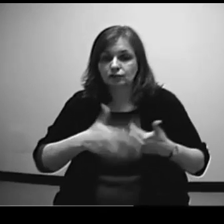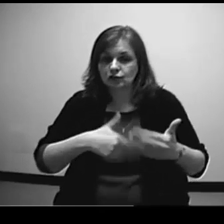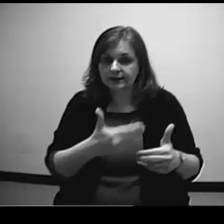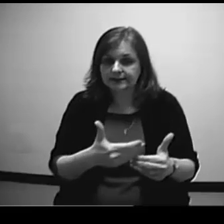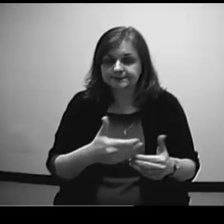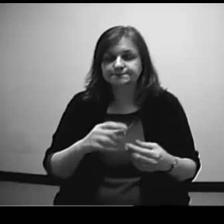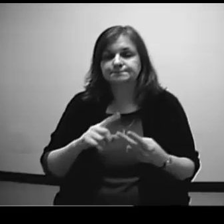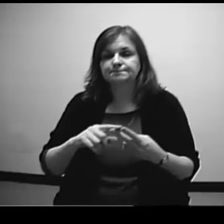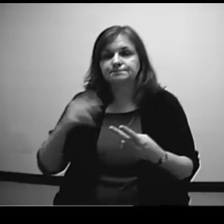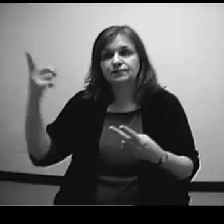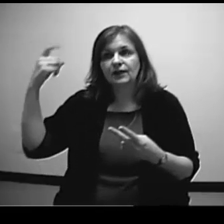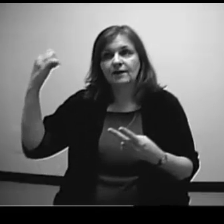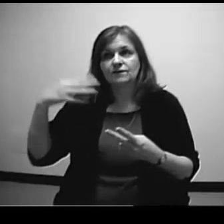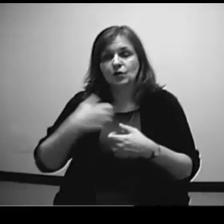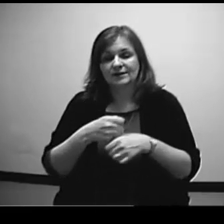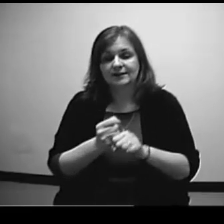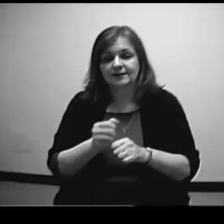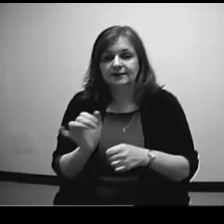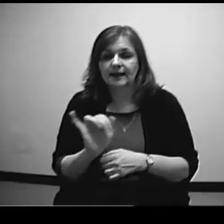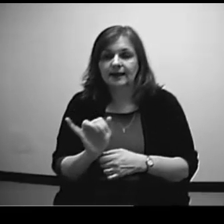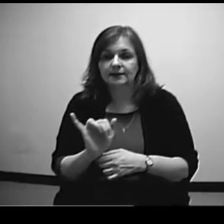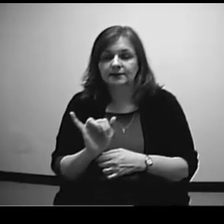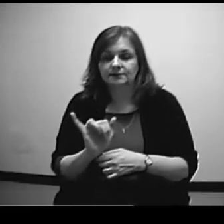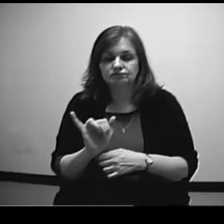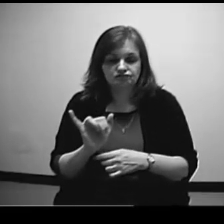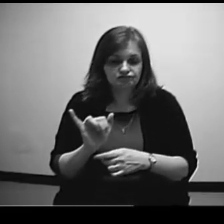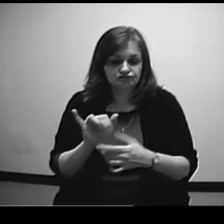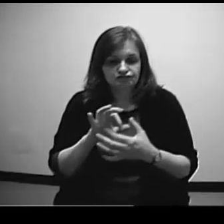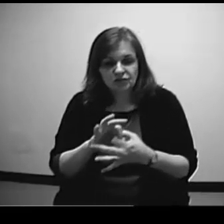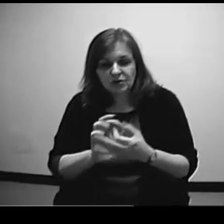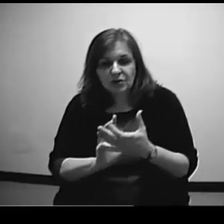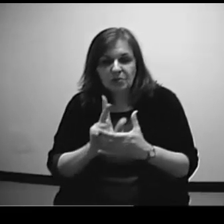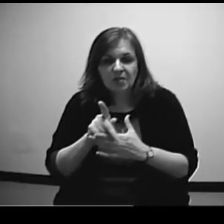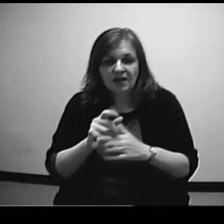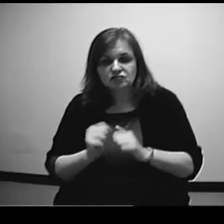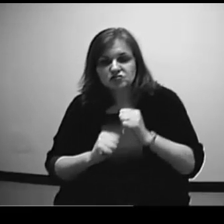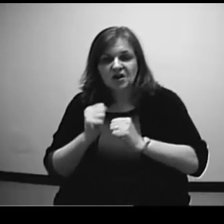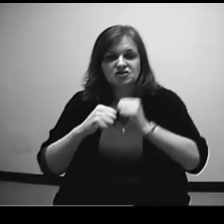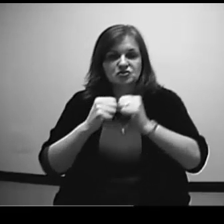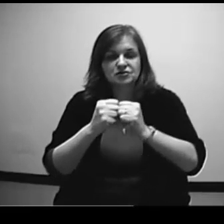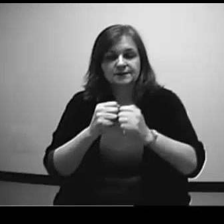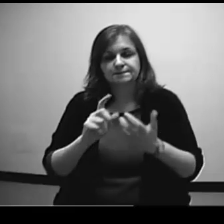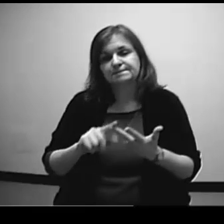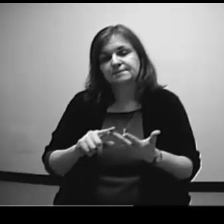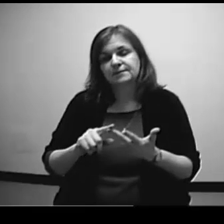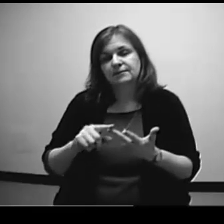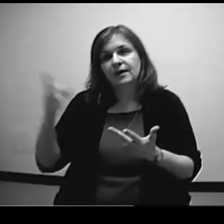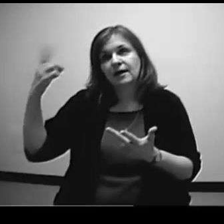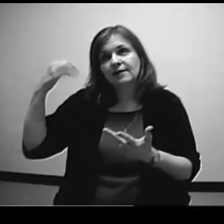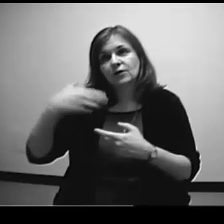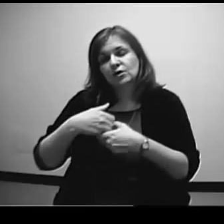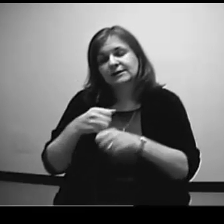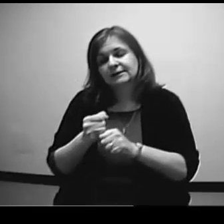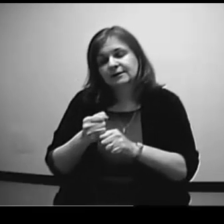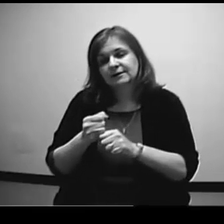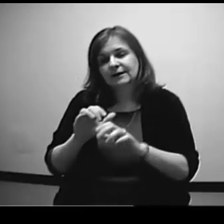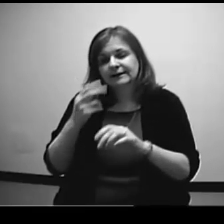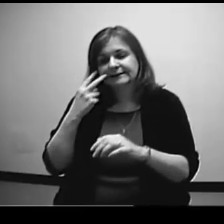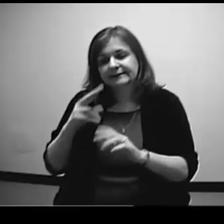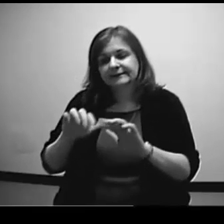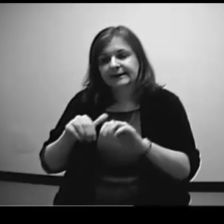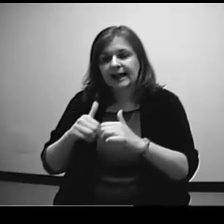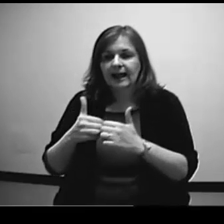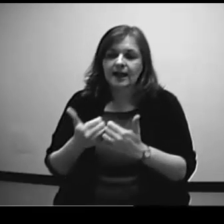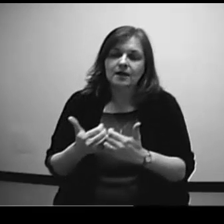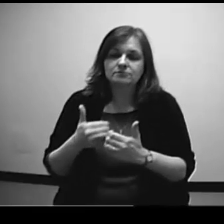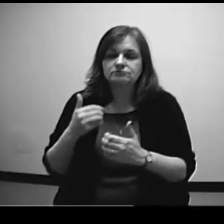photosynthesis as a process. We think about photosynthesis as far as the structures involved within the plants, and we'll think about